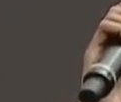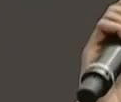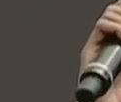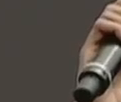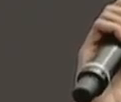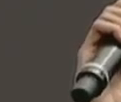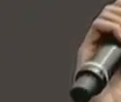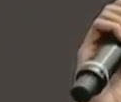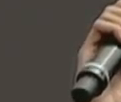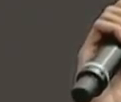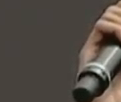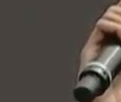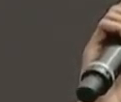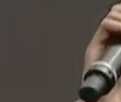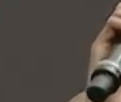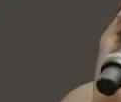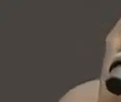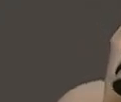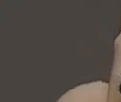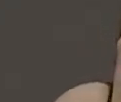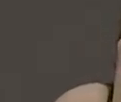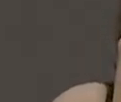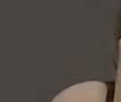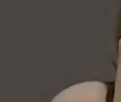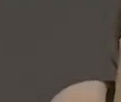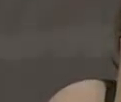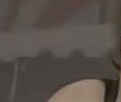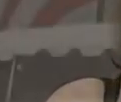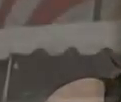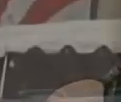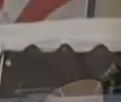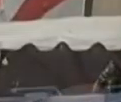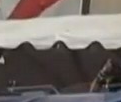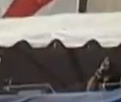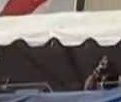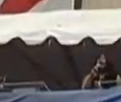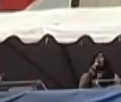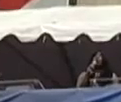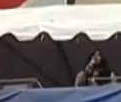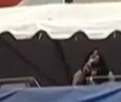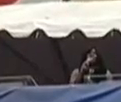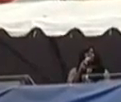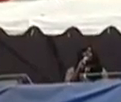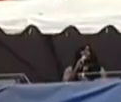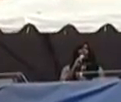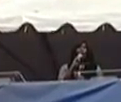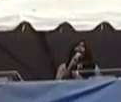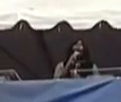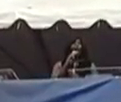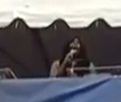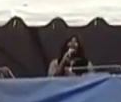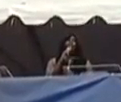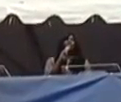of grain, for purple mountains'